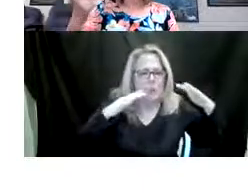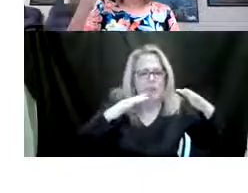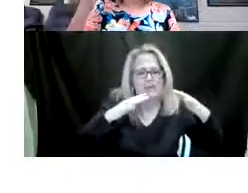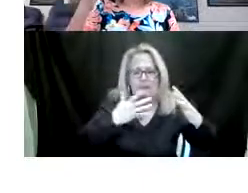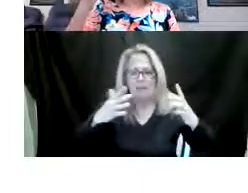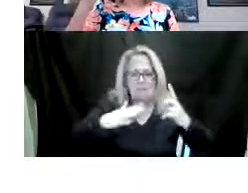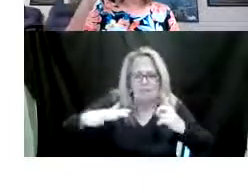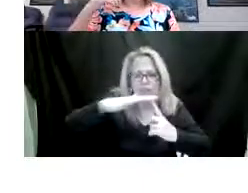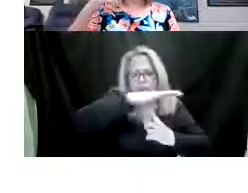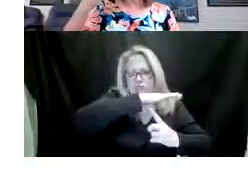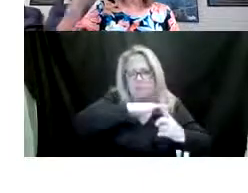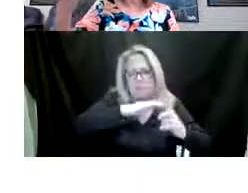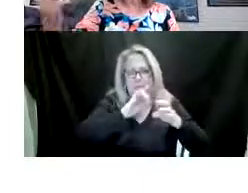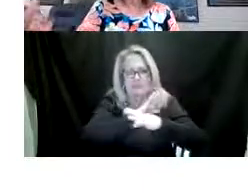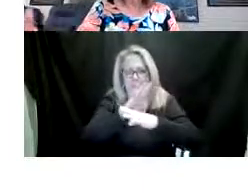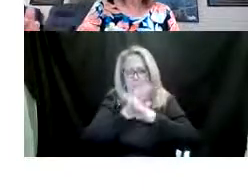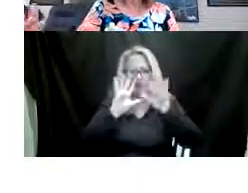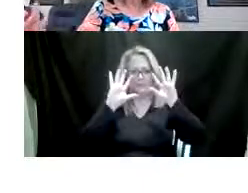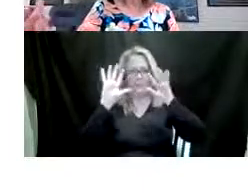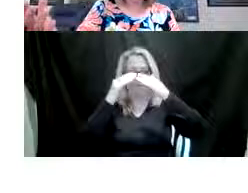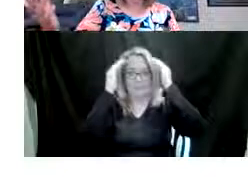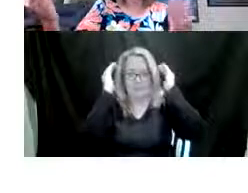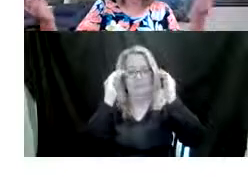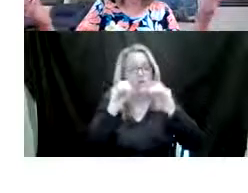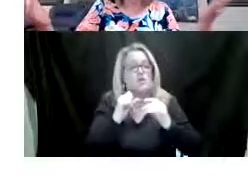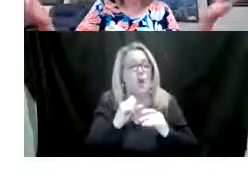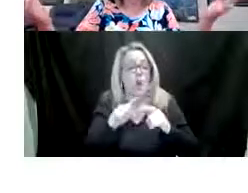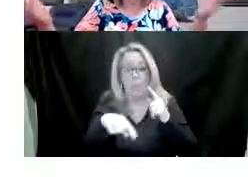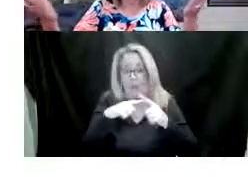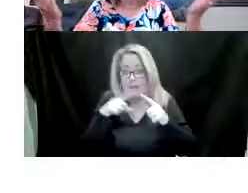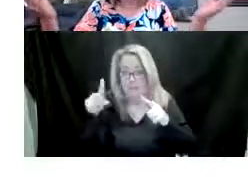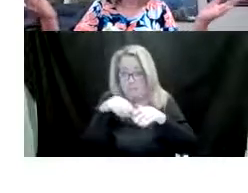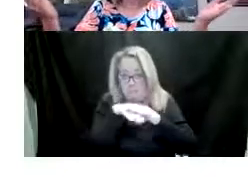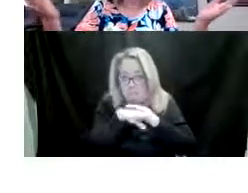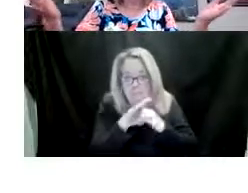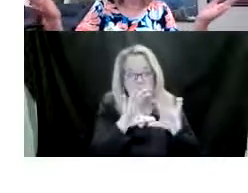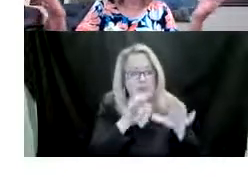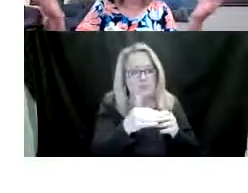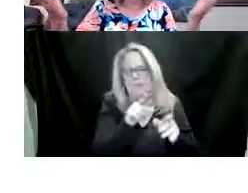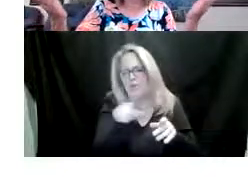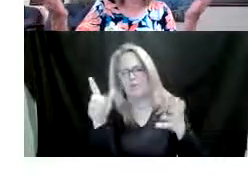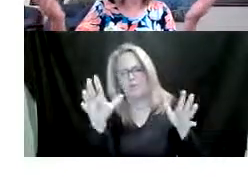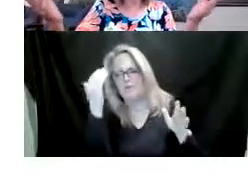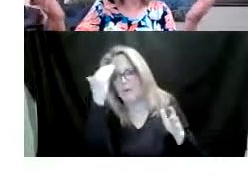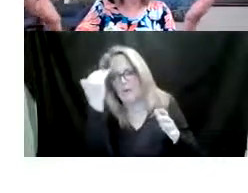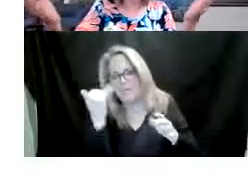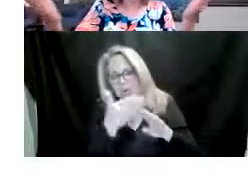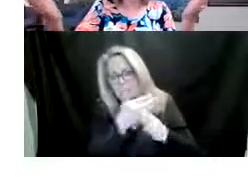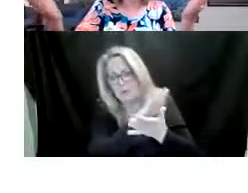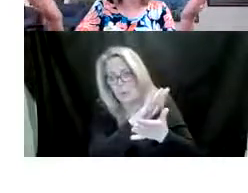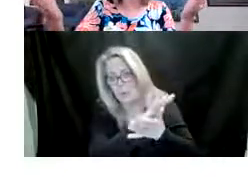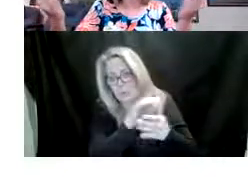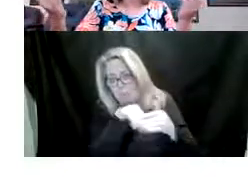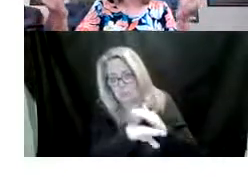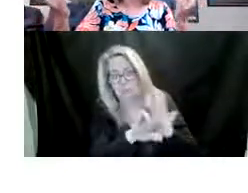him. And so when he came into the classroom, and we all know, those who have worked in preschool classrooms, they can be a little loud and crazy